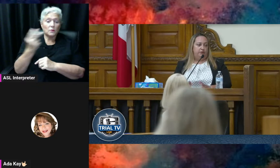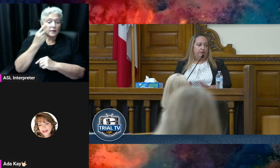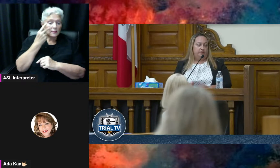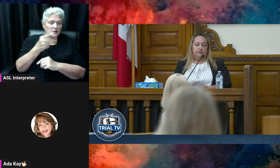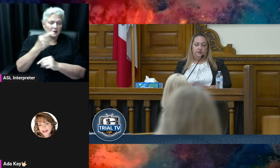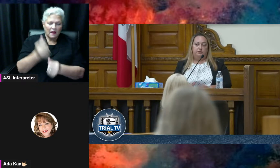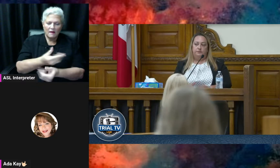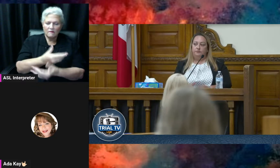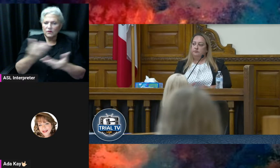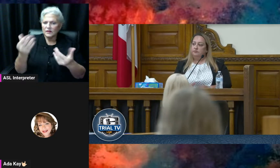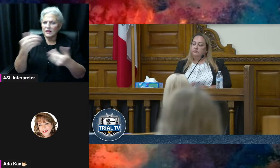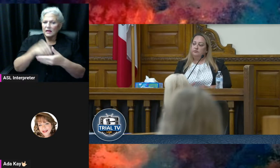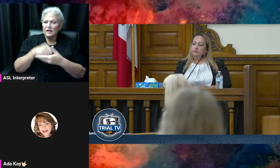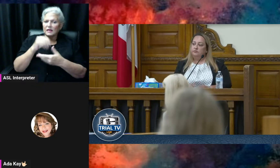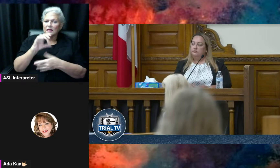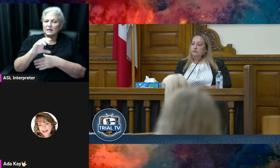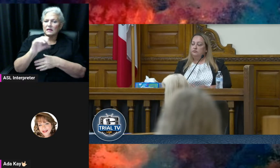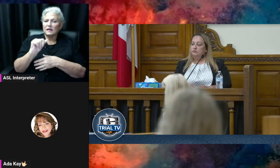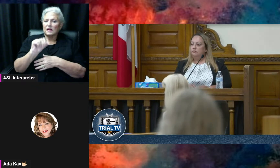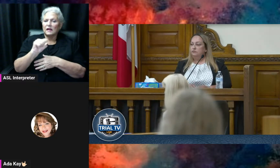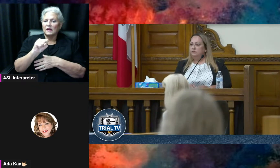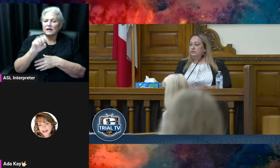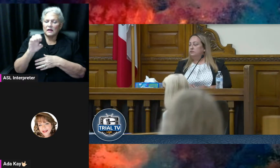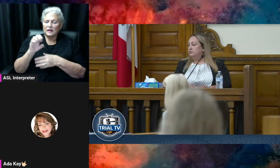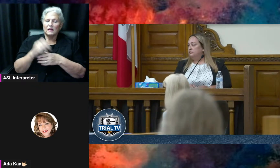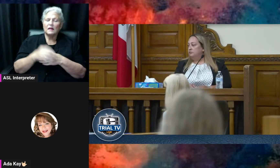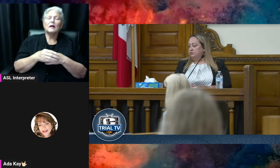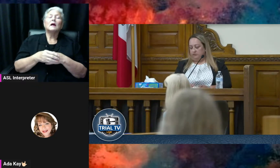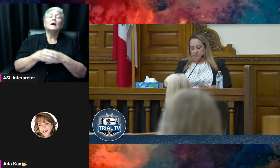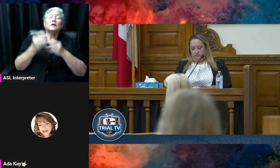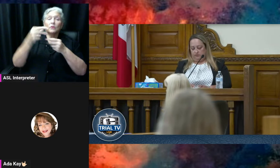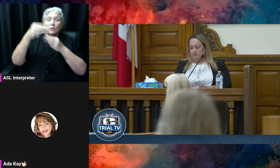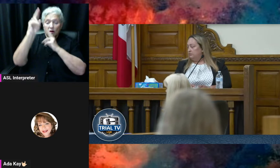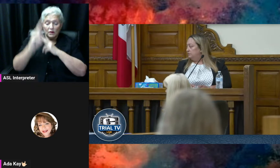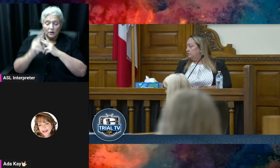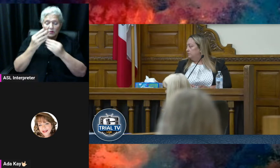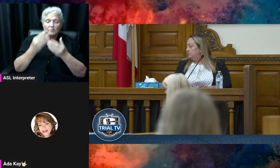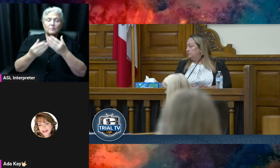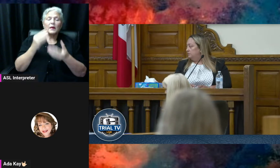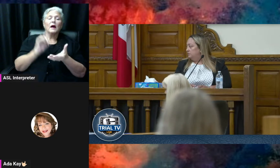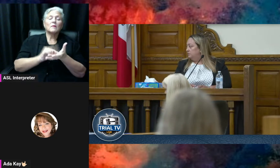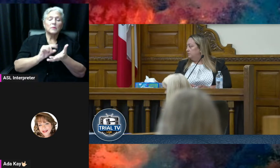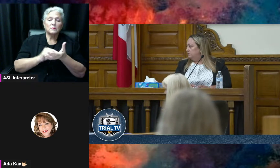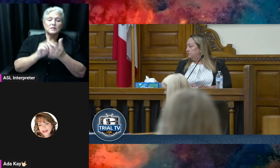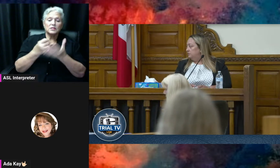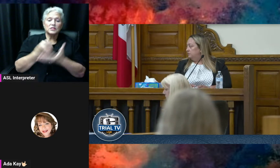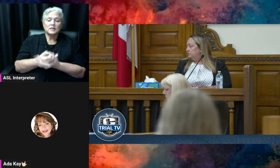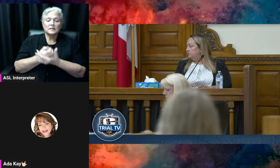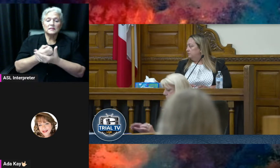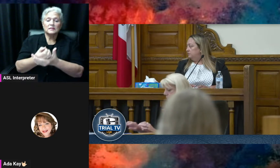if requested to. Your Honor, may I publish Exhibit 37? Yes.